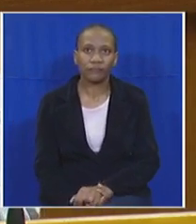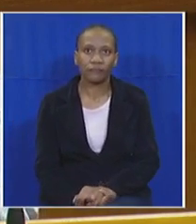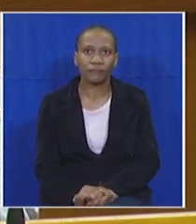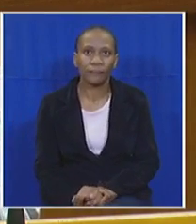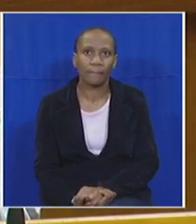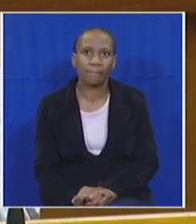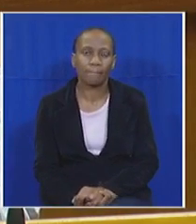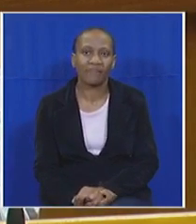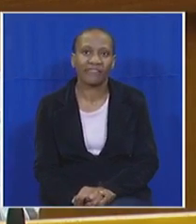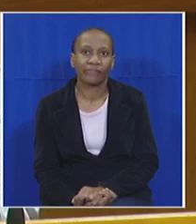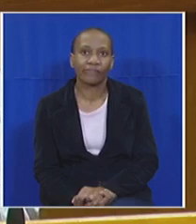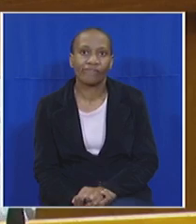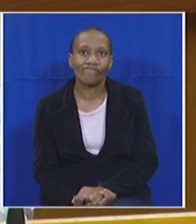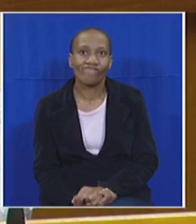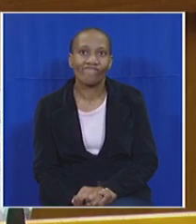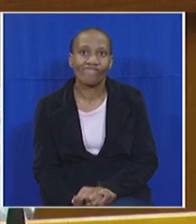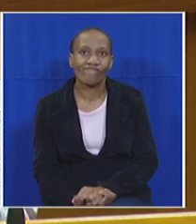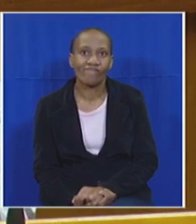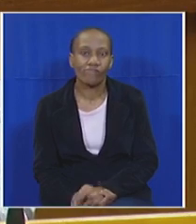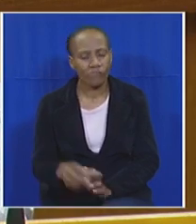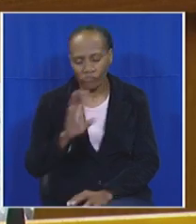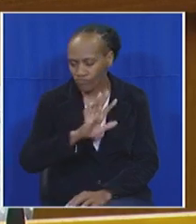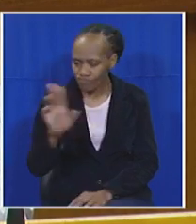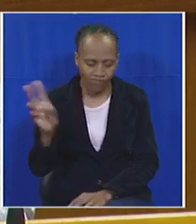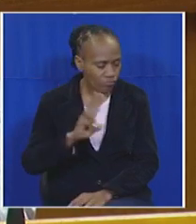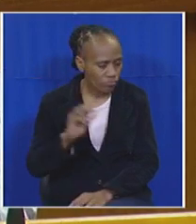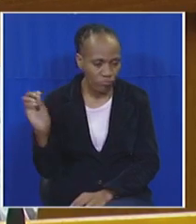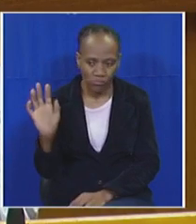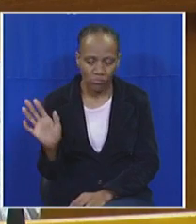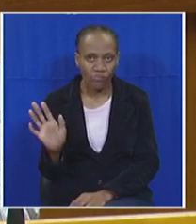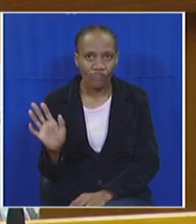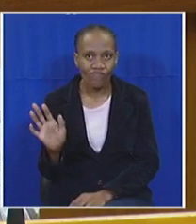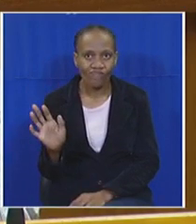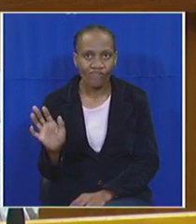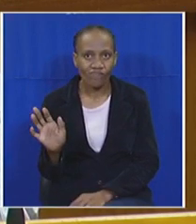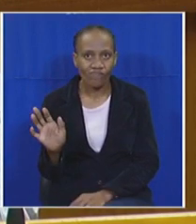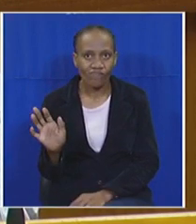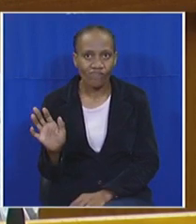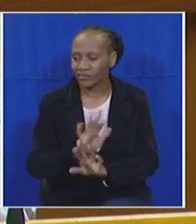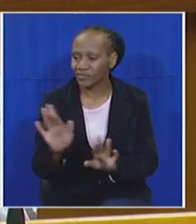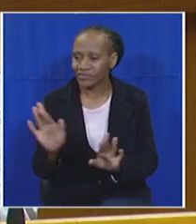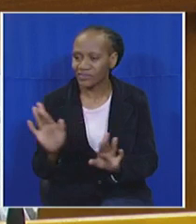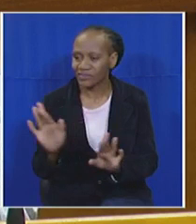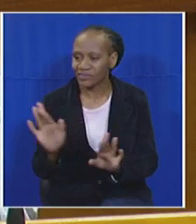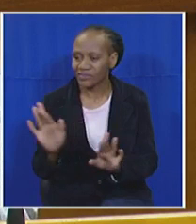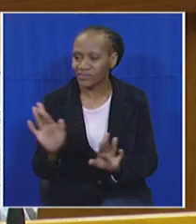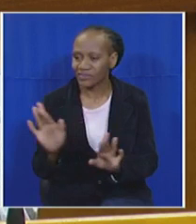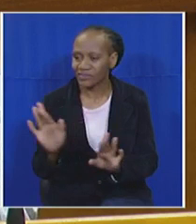if you go on like that you must know that is a nonsense, and some of